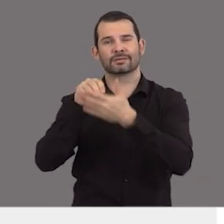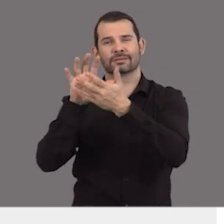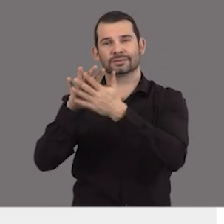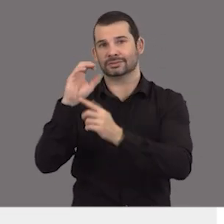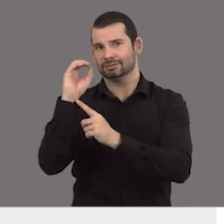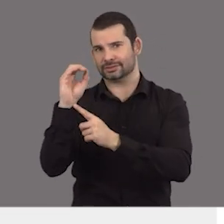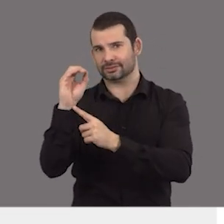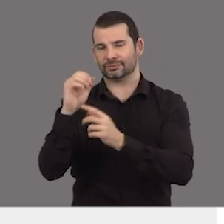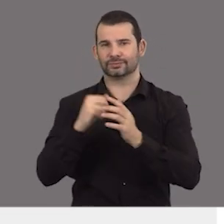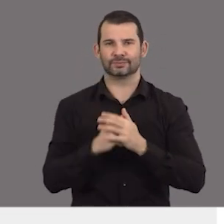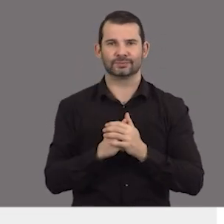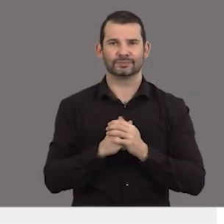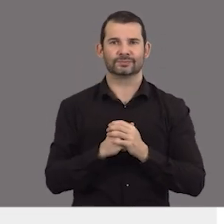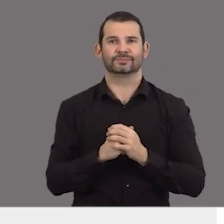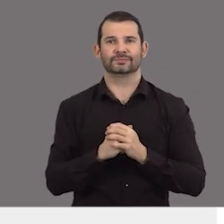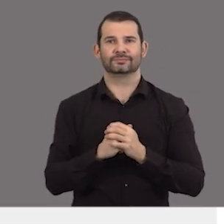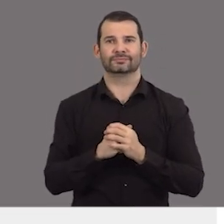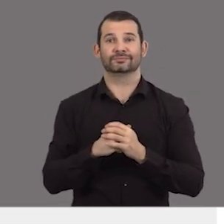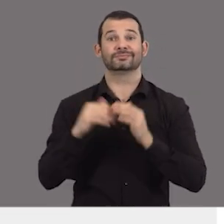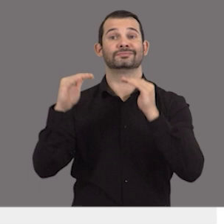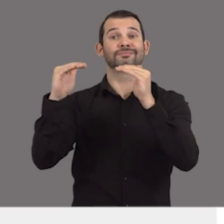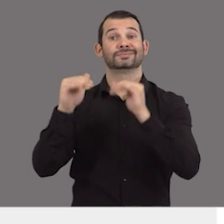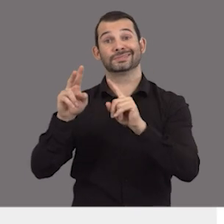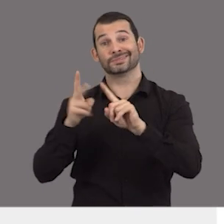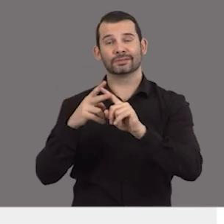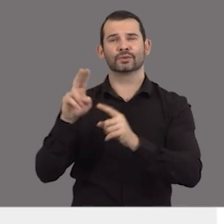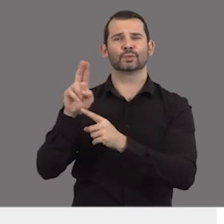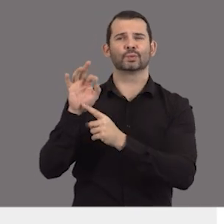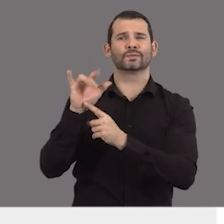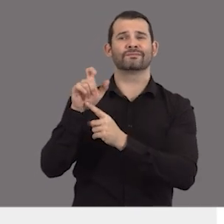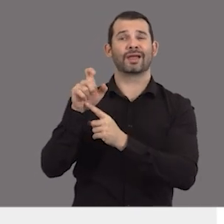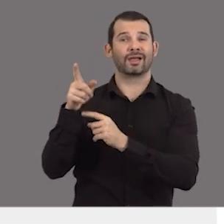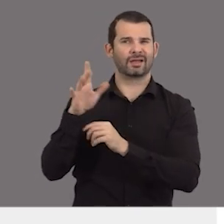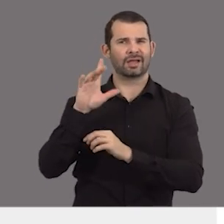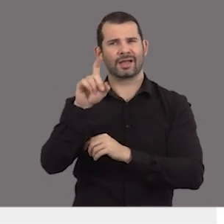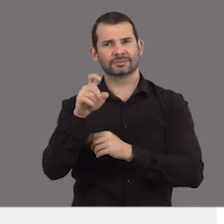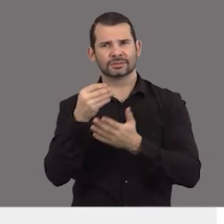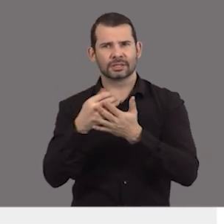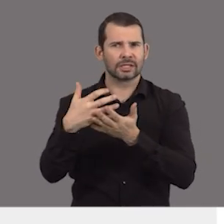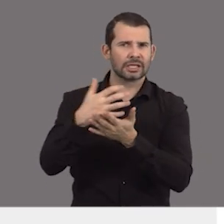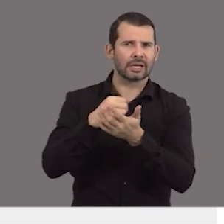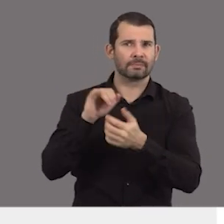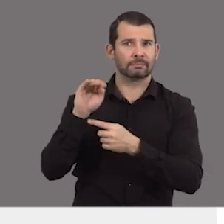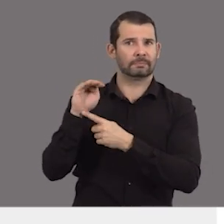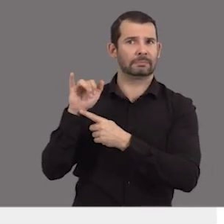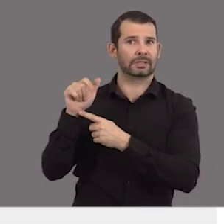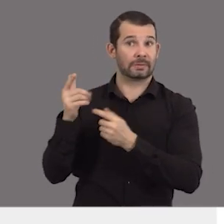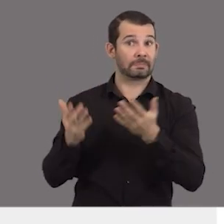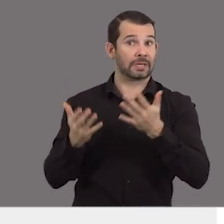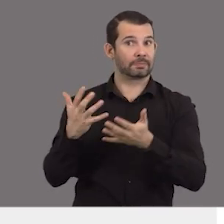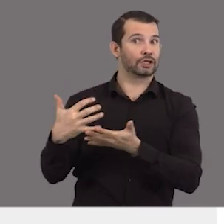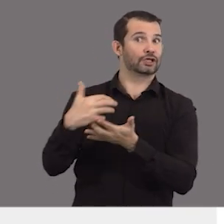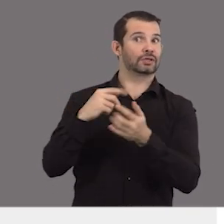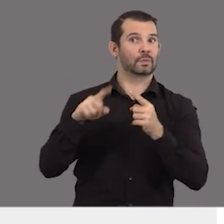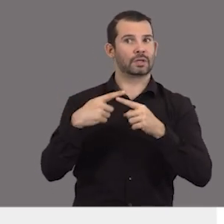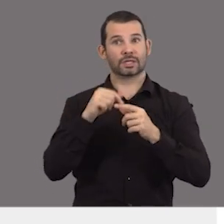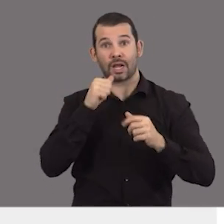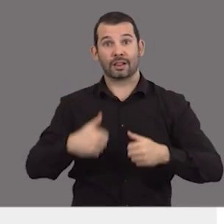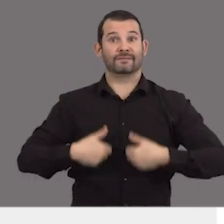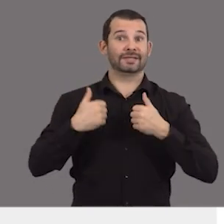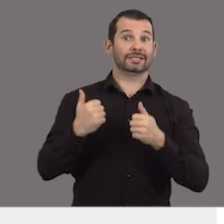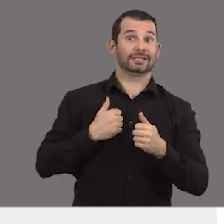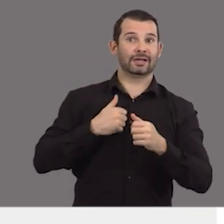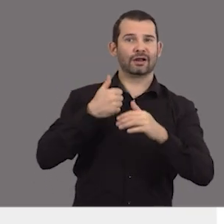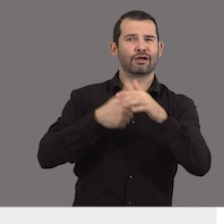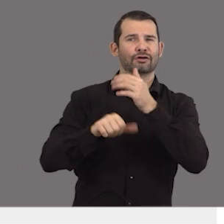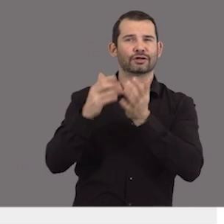enter $0. For the second, U-File asks for income that Mia might have earned while not living